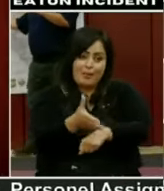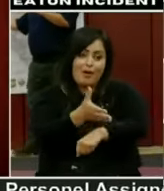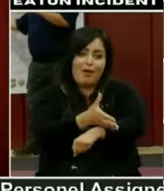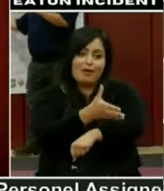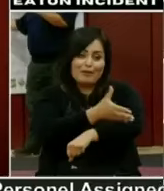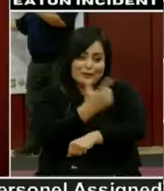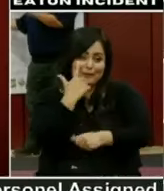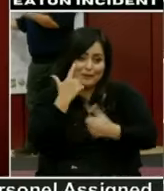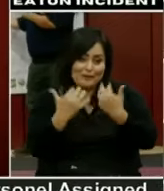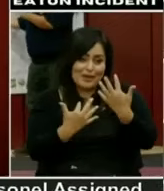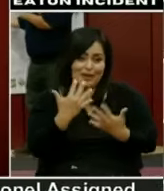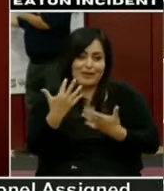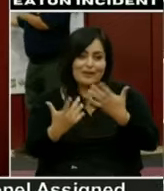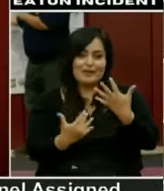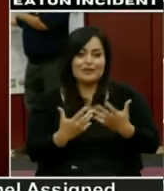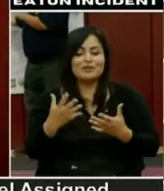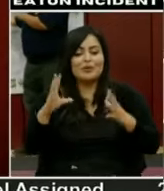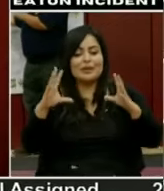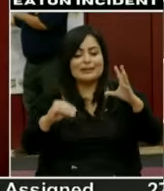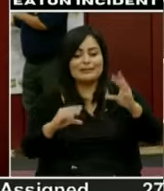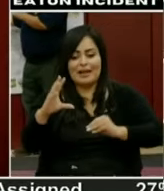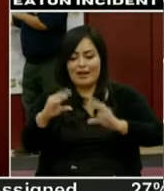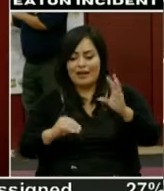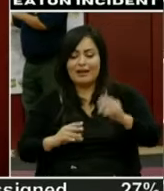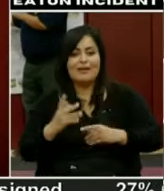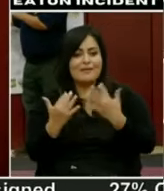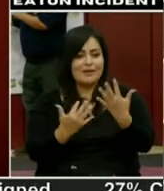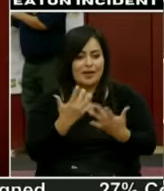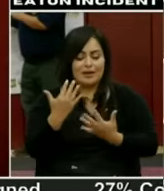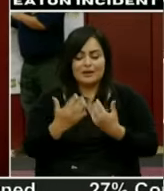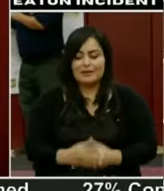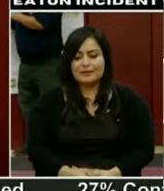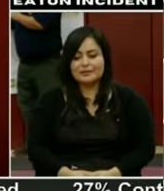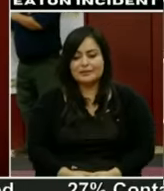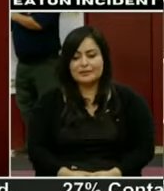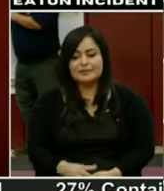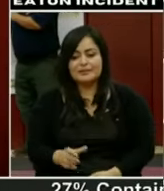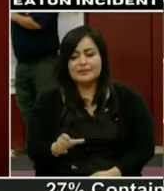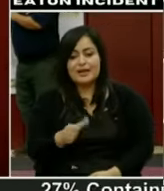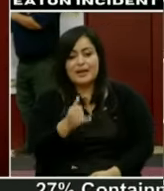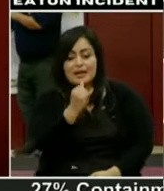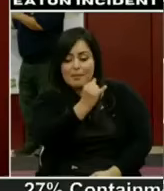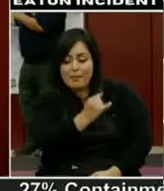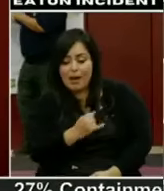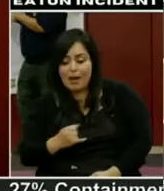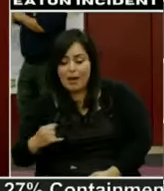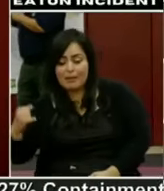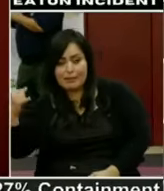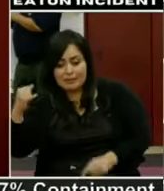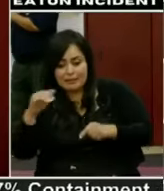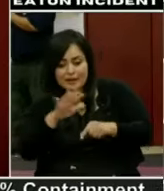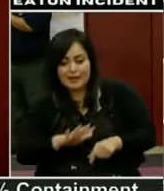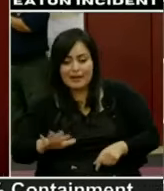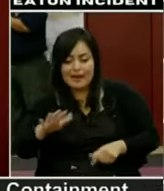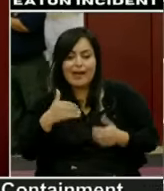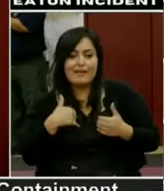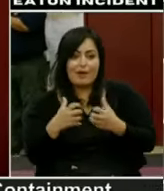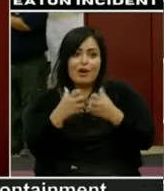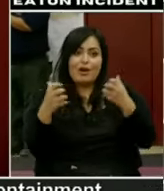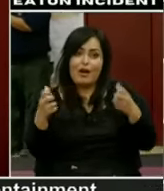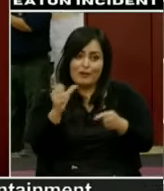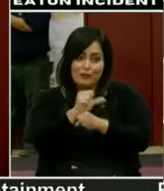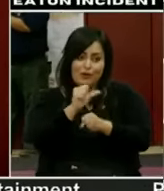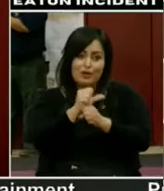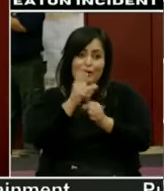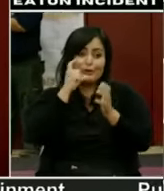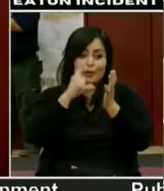gaining containment. Along this section here, all along the bottom end, we have a lot of work to do, as you can see, along